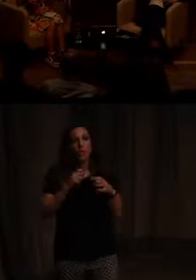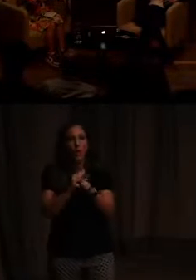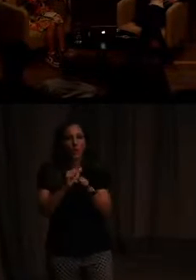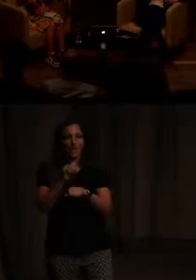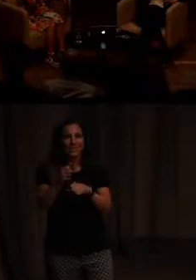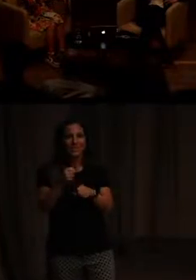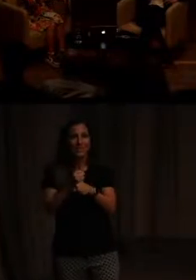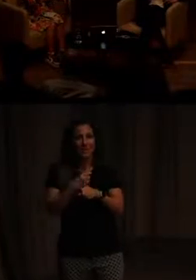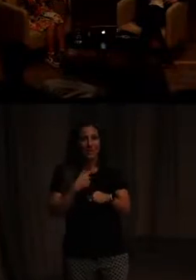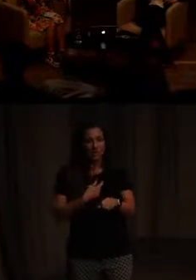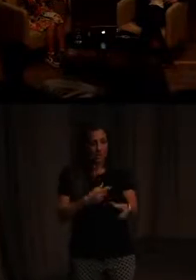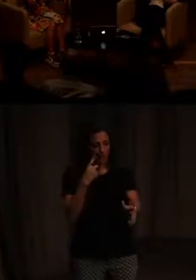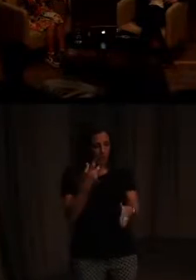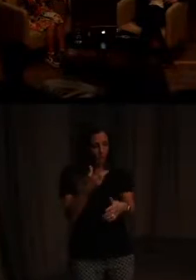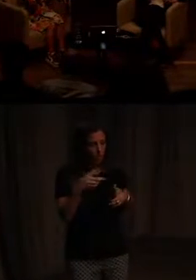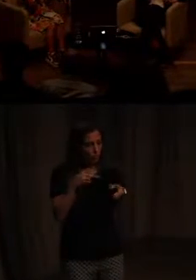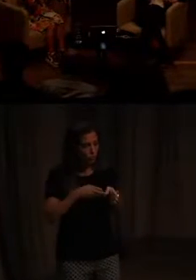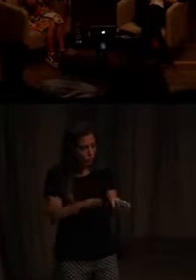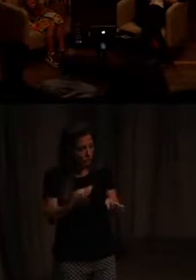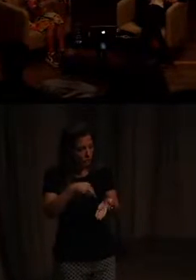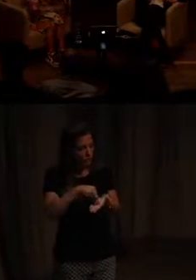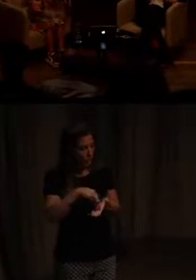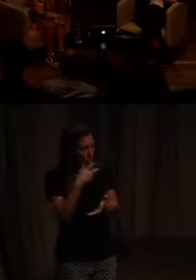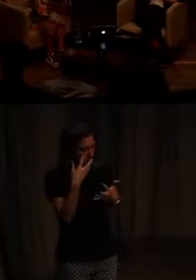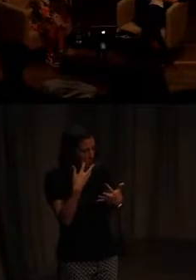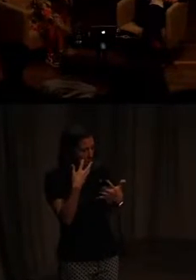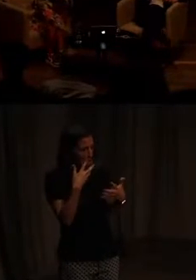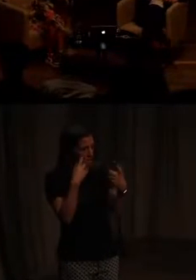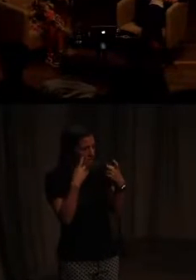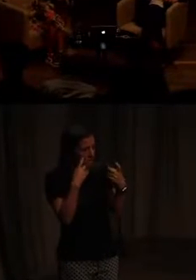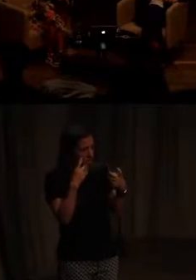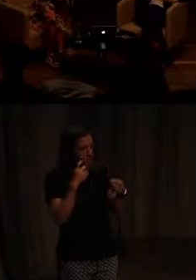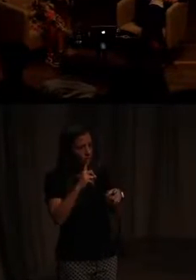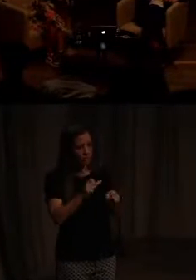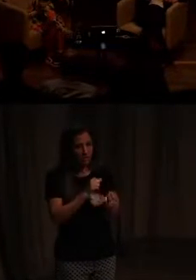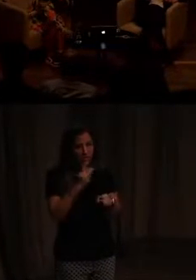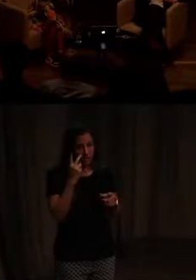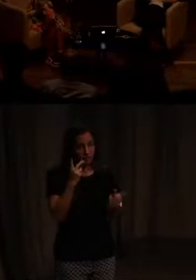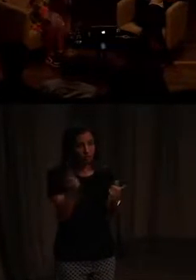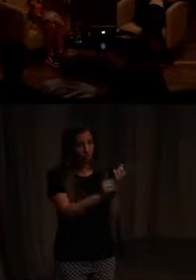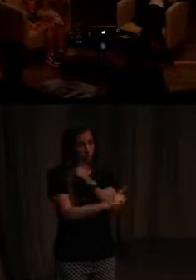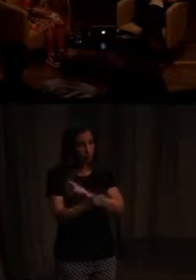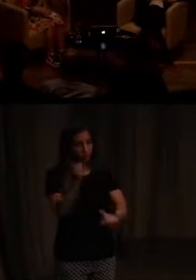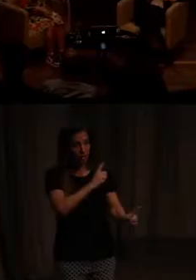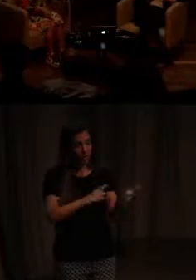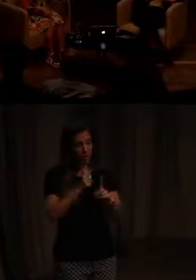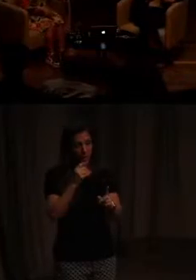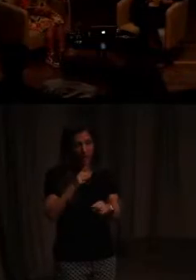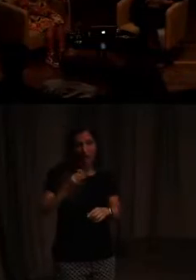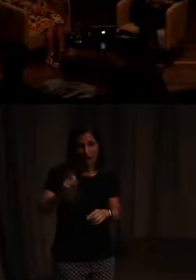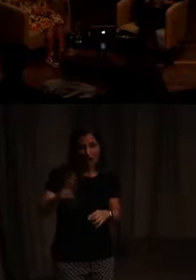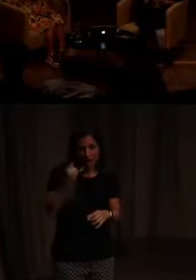do not ask me if I'm okay. And I started this project when I lived in New York City, and I always wear the same